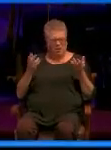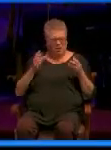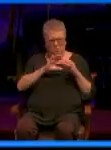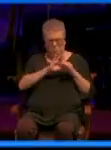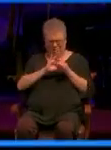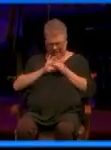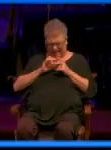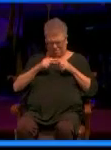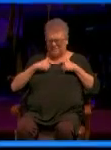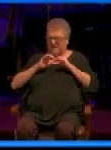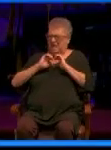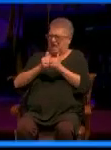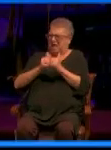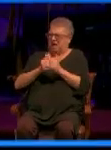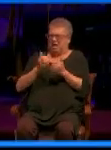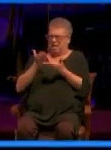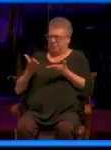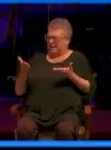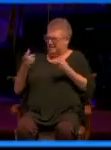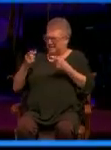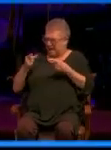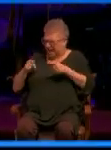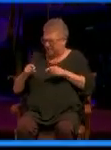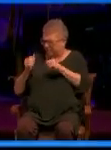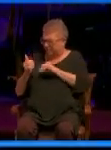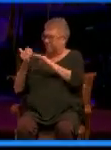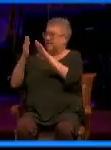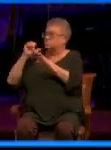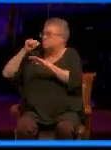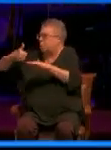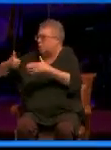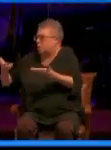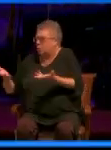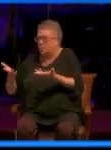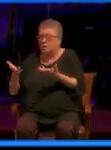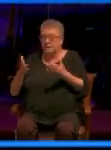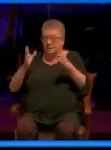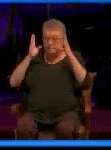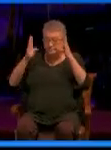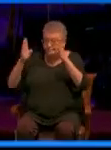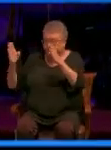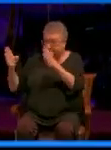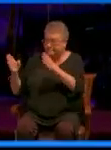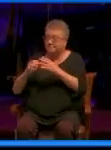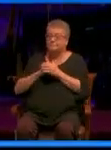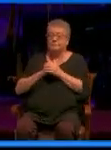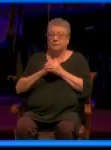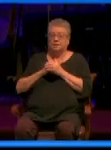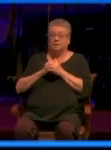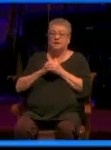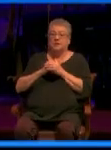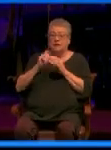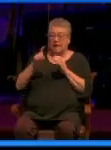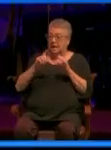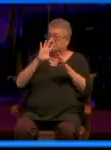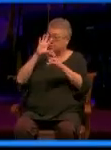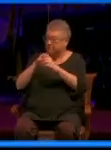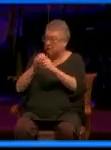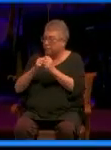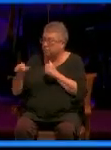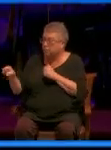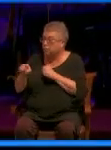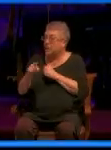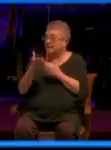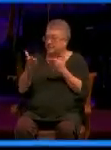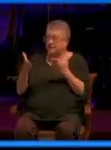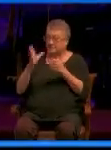me and the stuff I've got to face tomorrow? Well, hear me now. It has to do with you and the stuff you have to